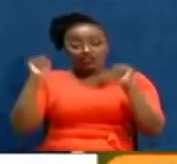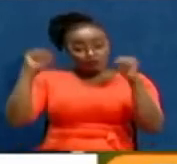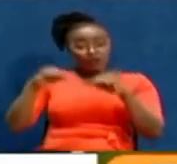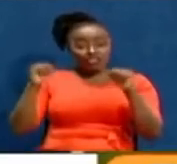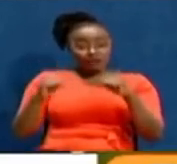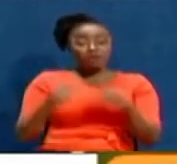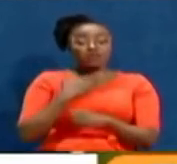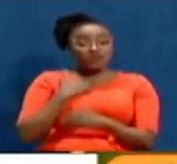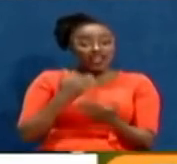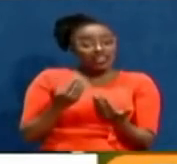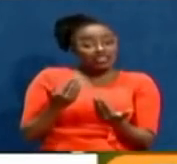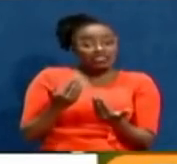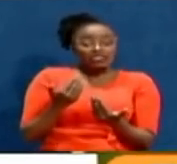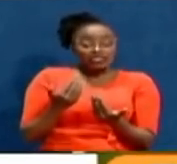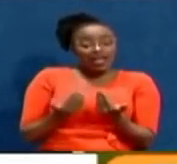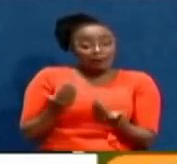inawezekana. Nataka